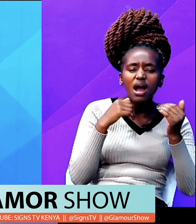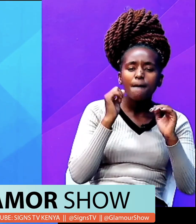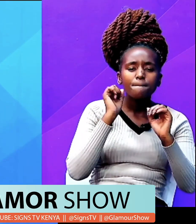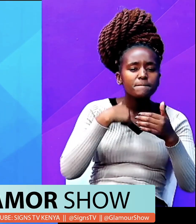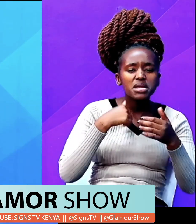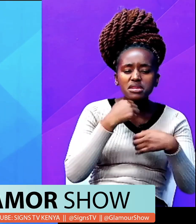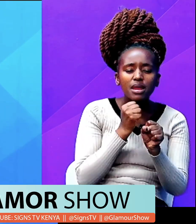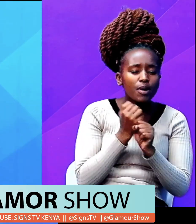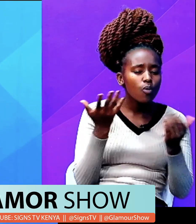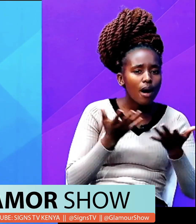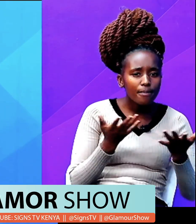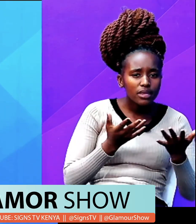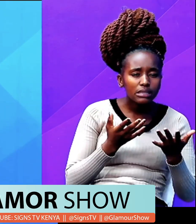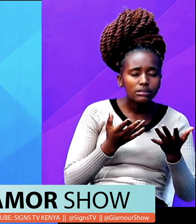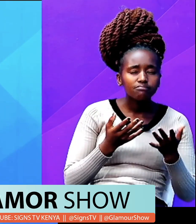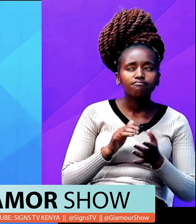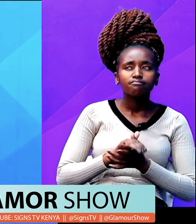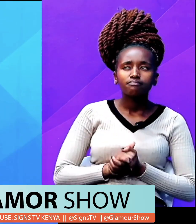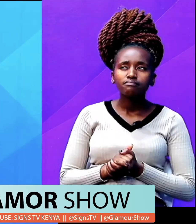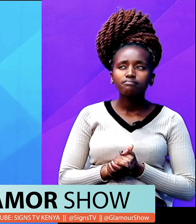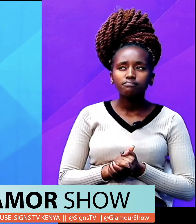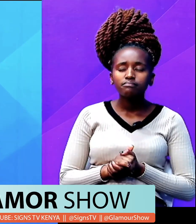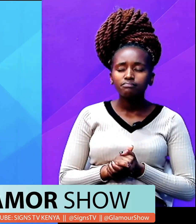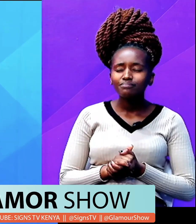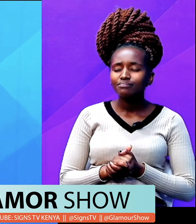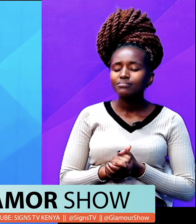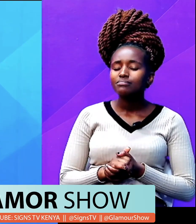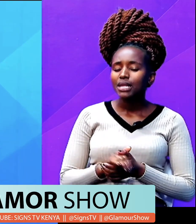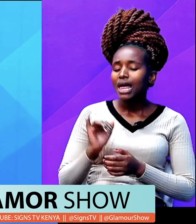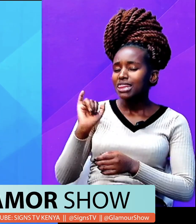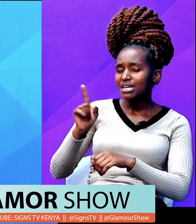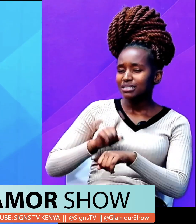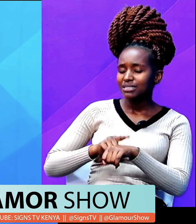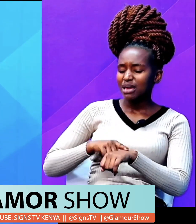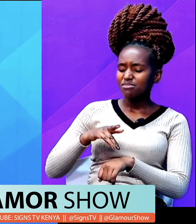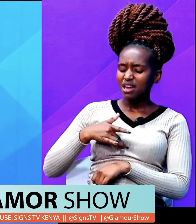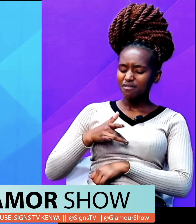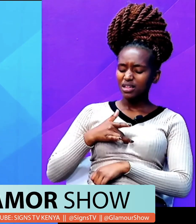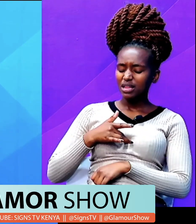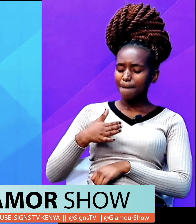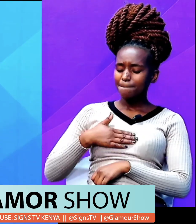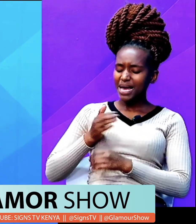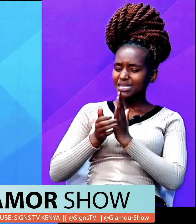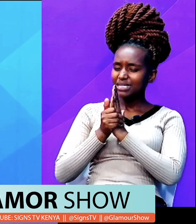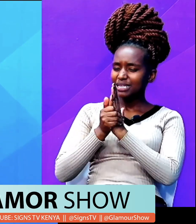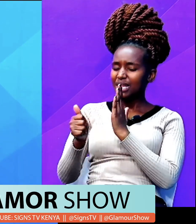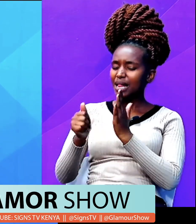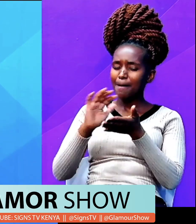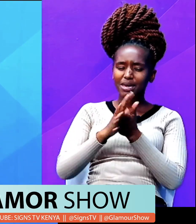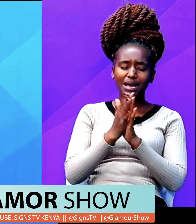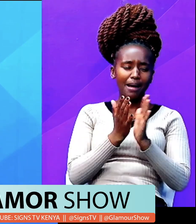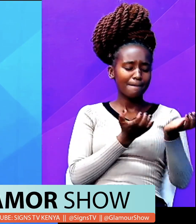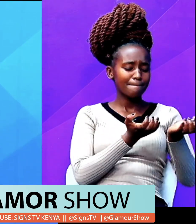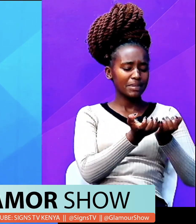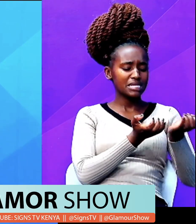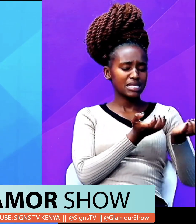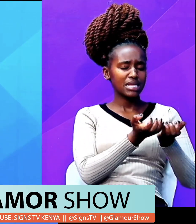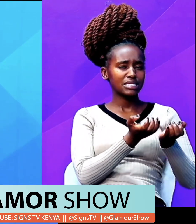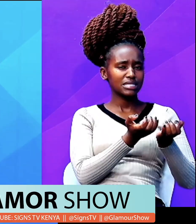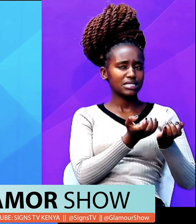turning my skill into a business, It was a little bit different from